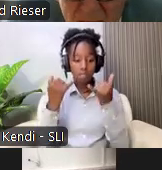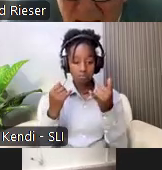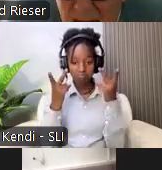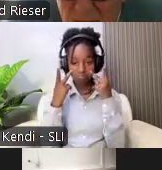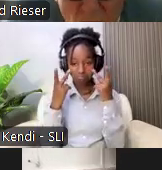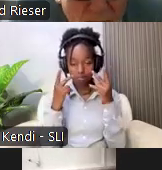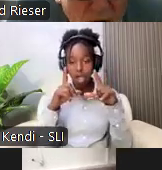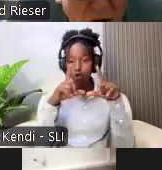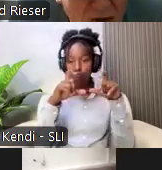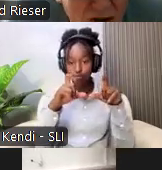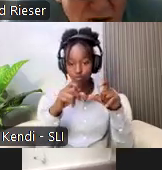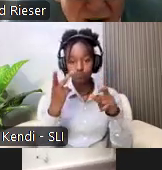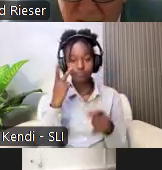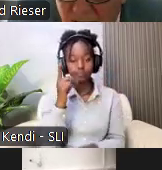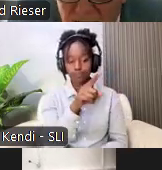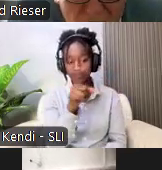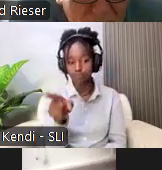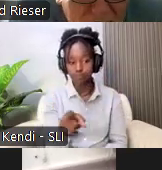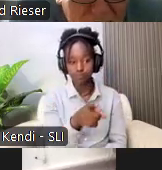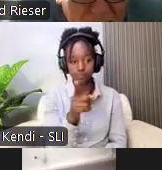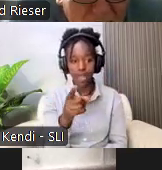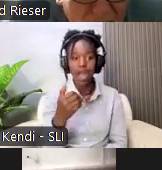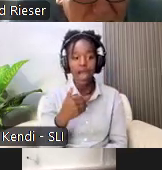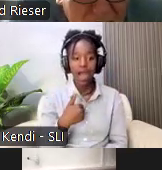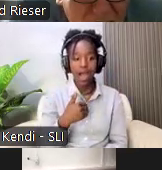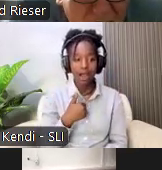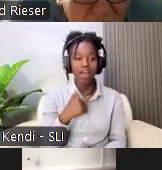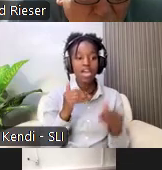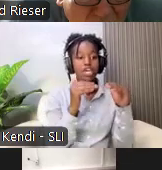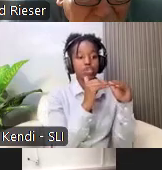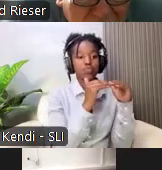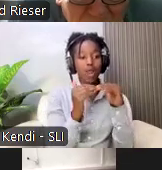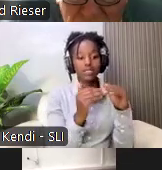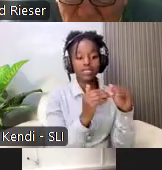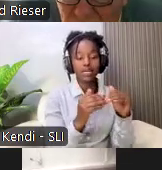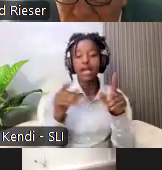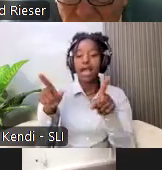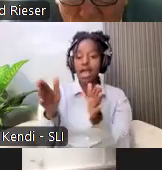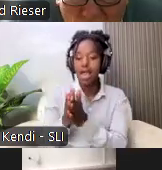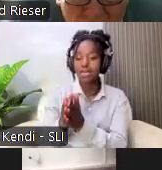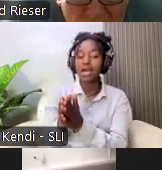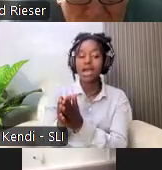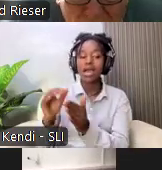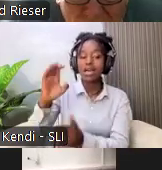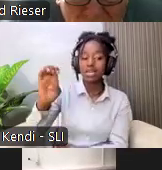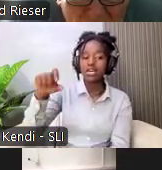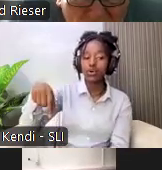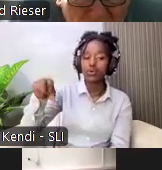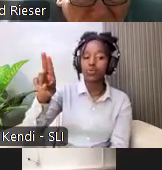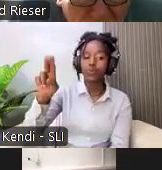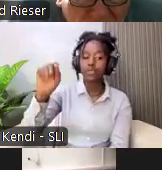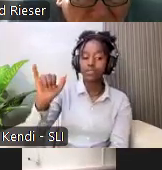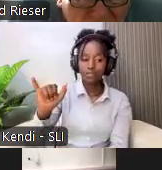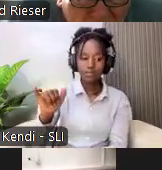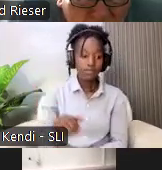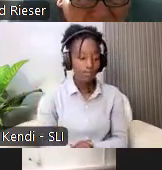And she made the important point on the screen, for those who can't see it, there's an equality which shows 4 people in